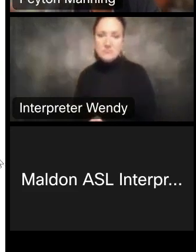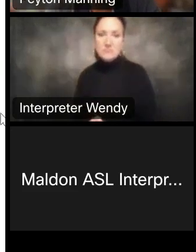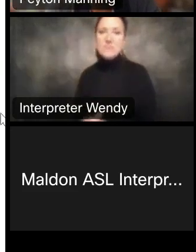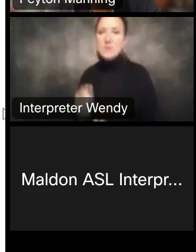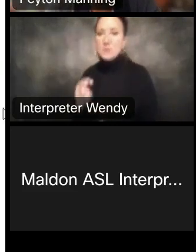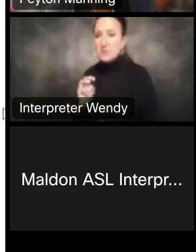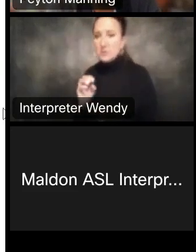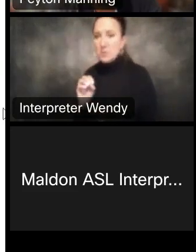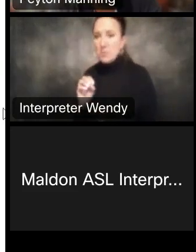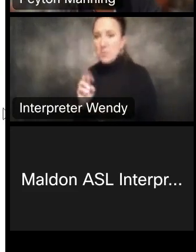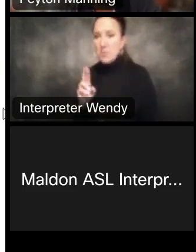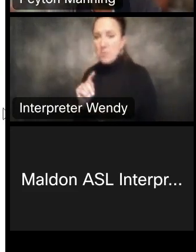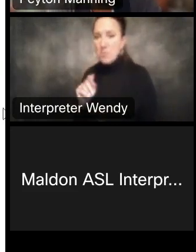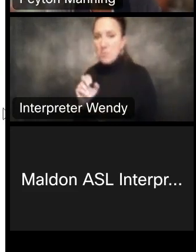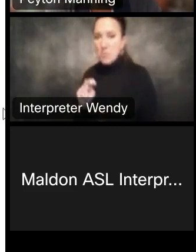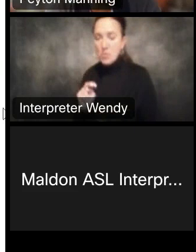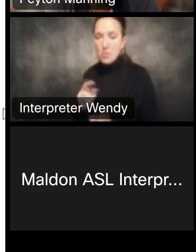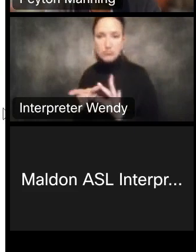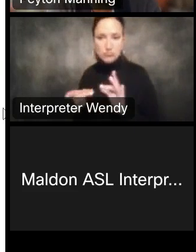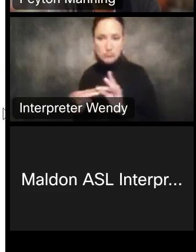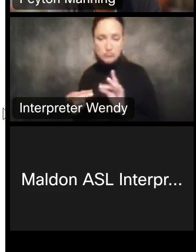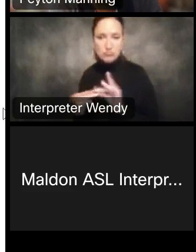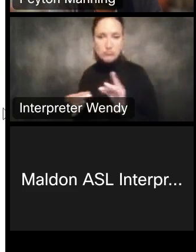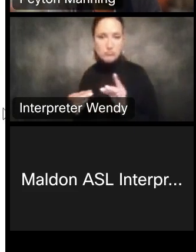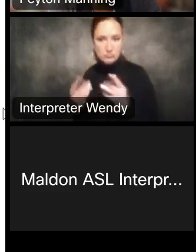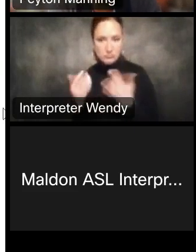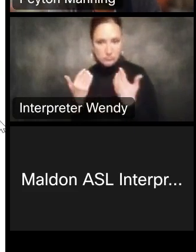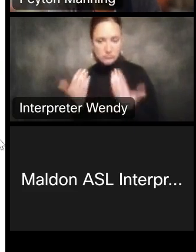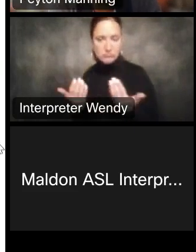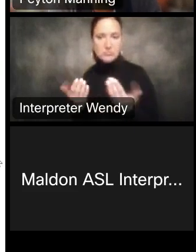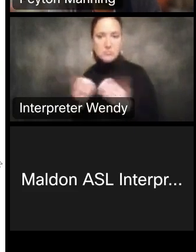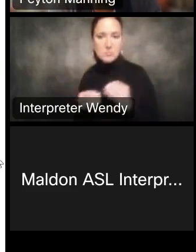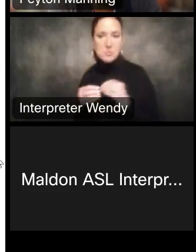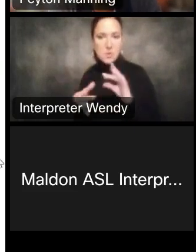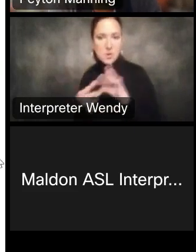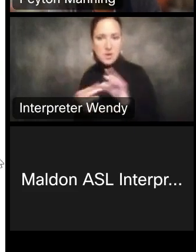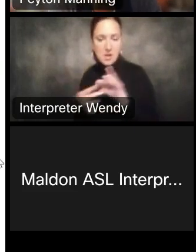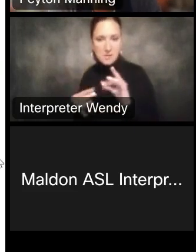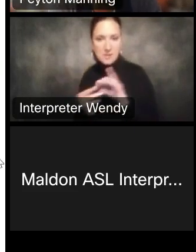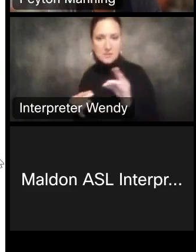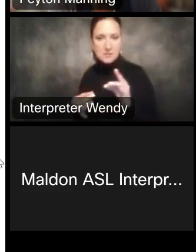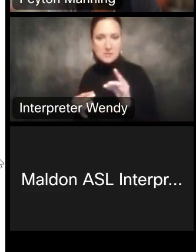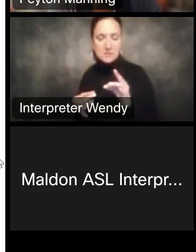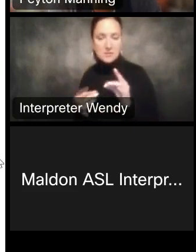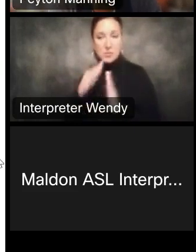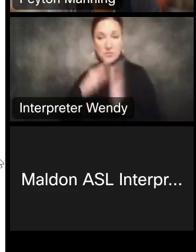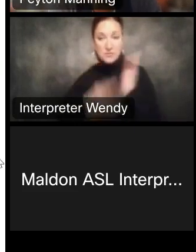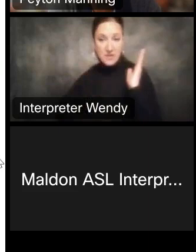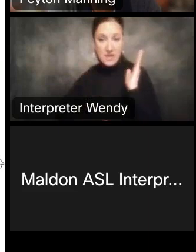been taken into consideration. I do encourage you to, if you have any more comments, please share them when you fill out the Title VI form,